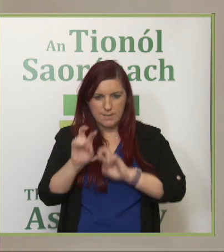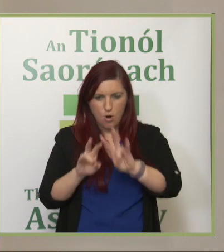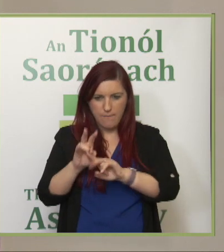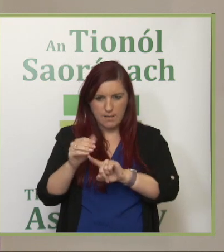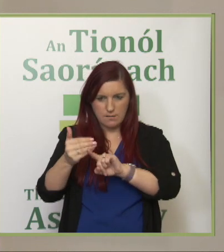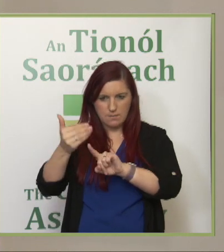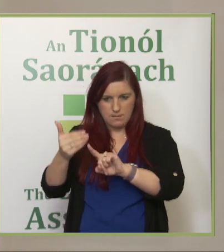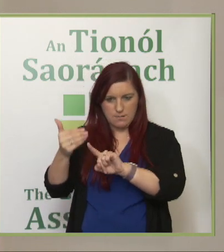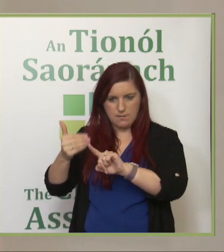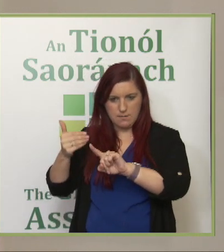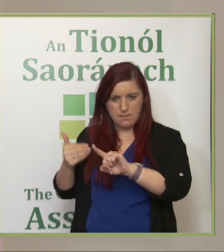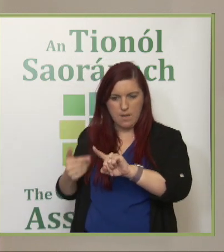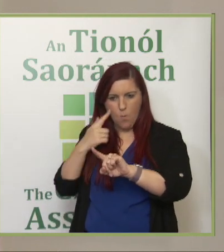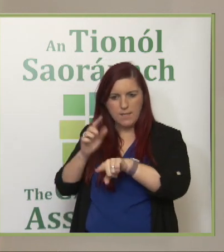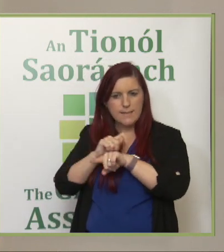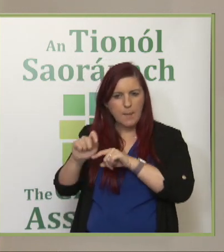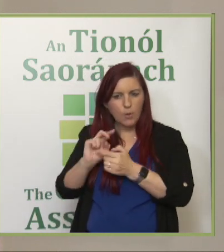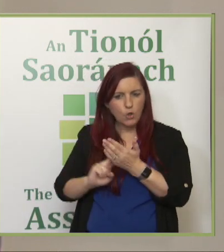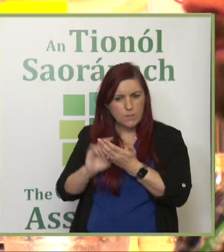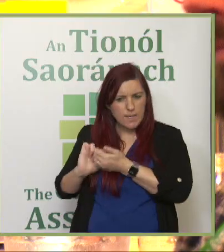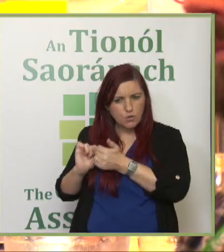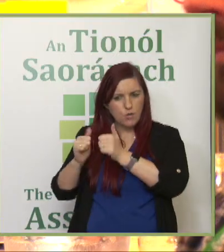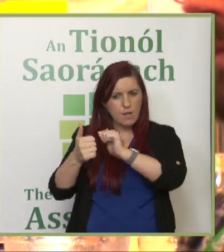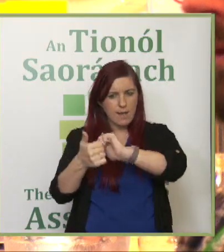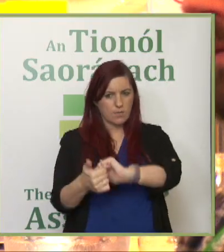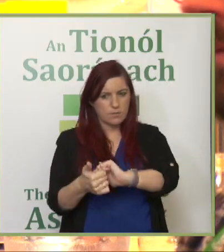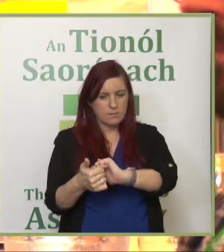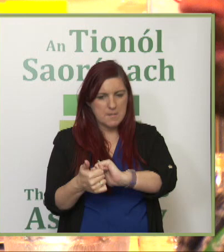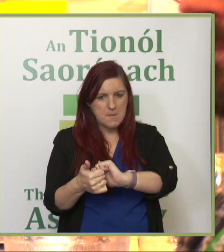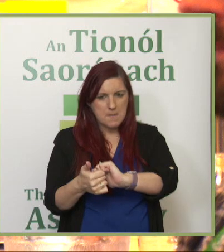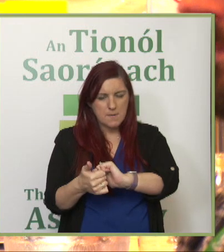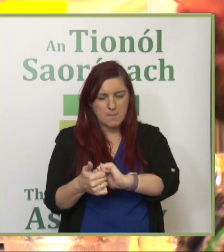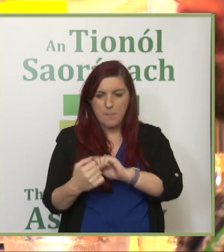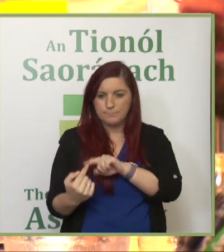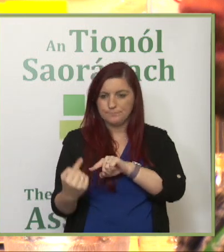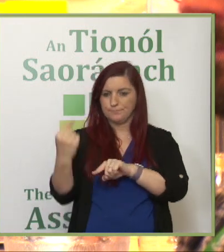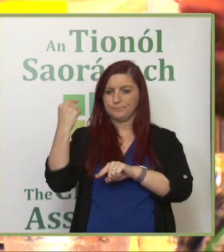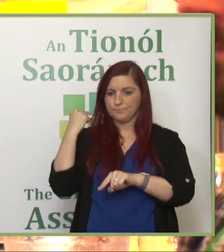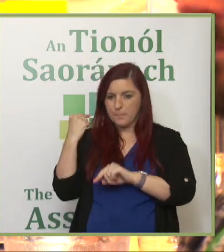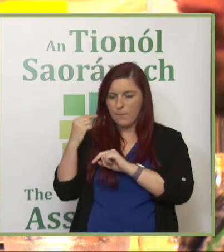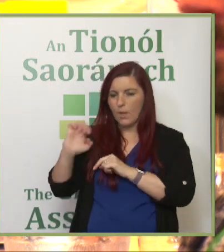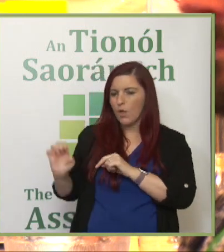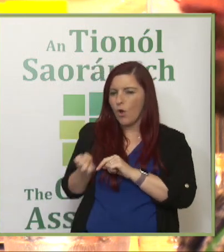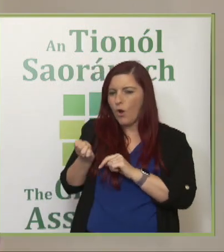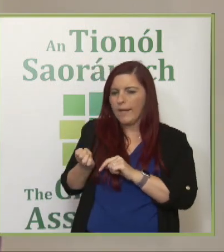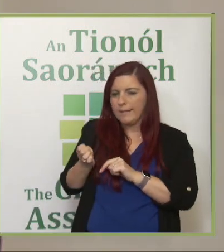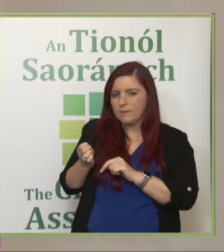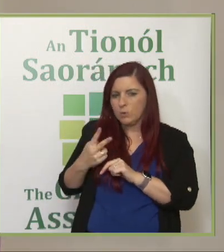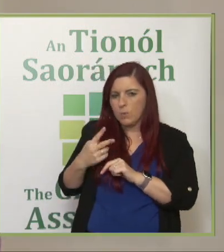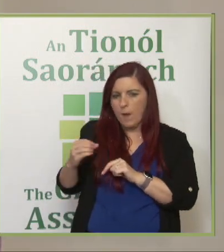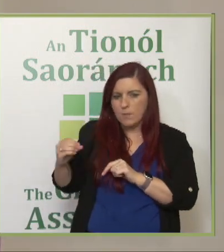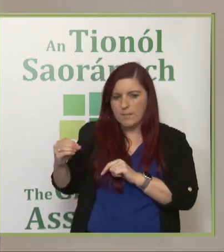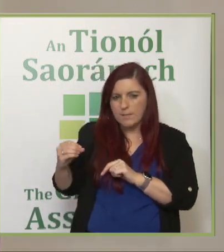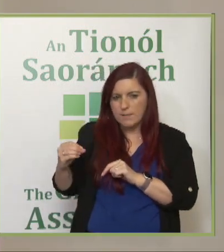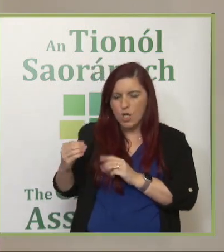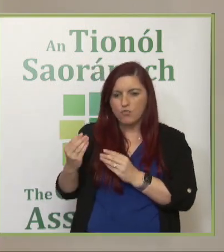of cannabis being used has changed greatly over the last 20 years. Back in the early to mid-noughties, cannabis resin